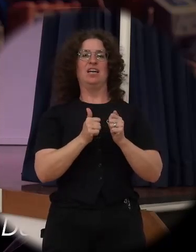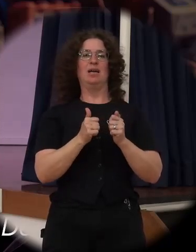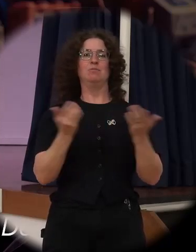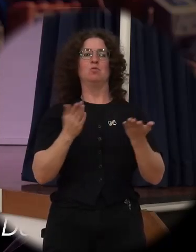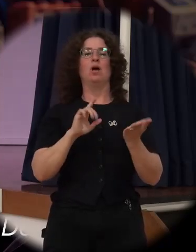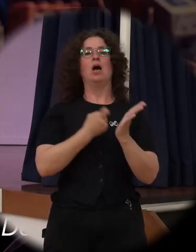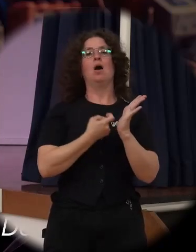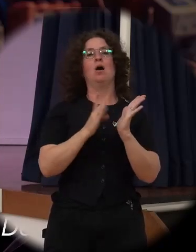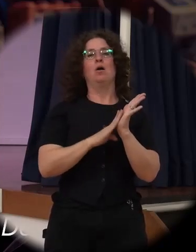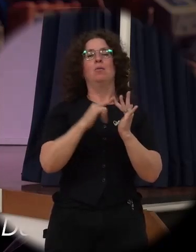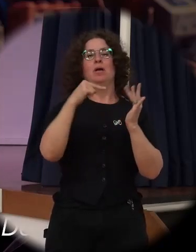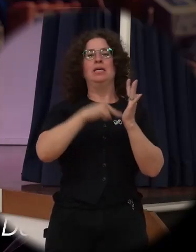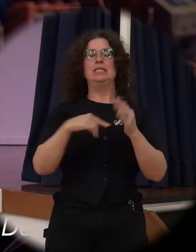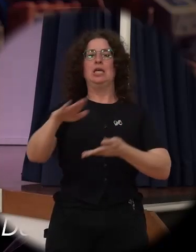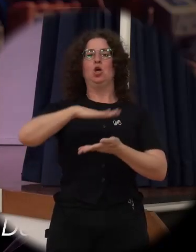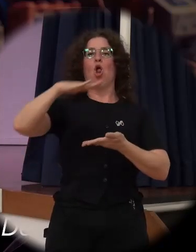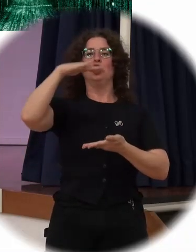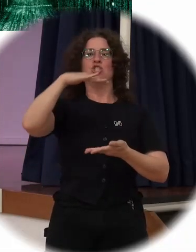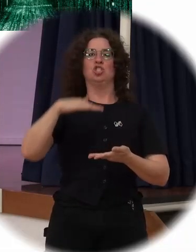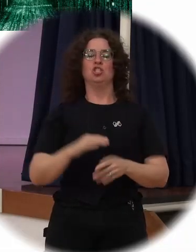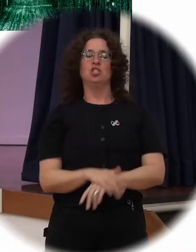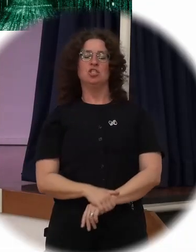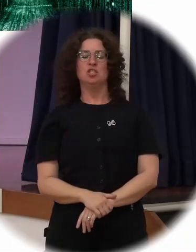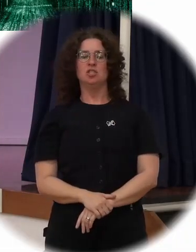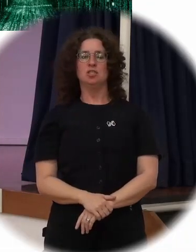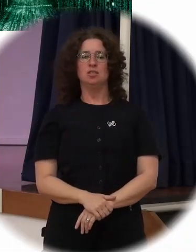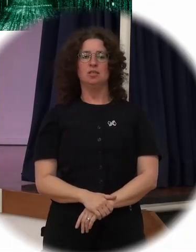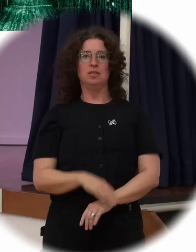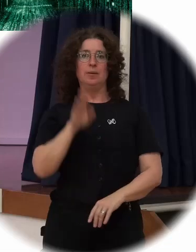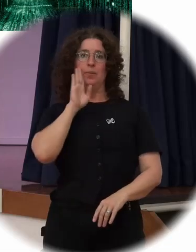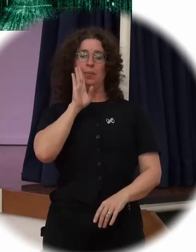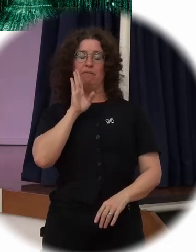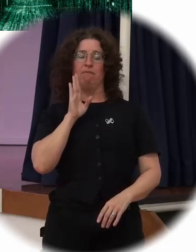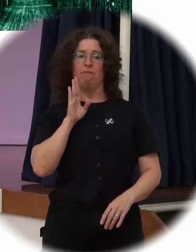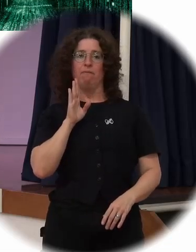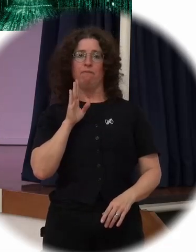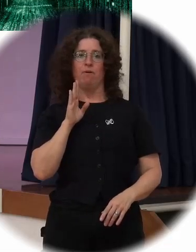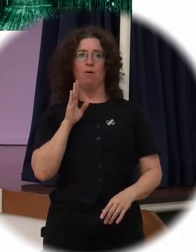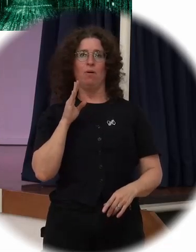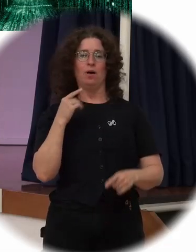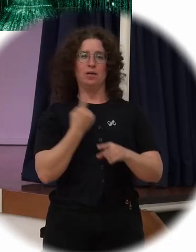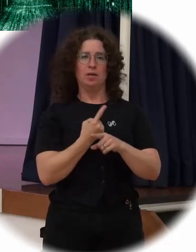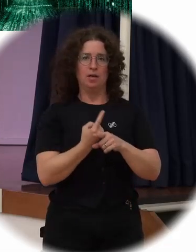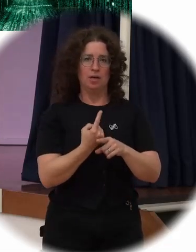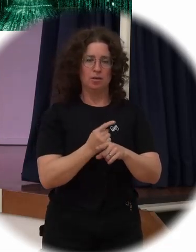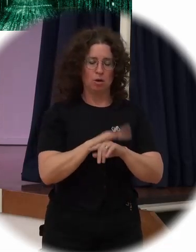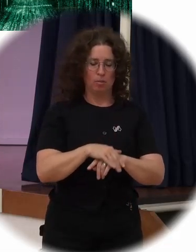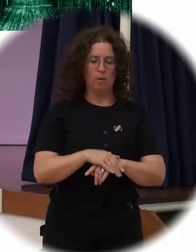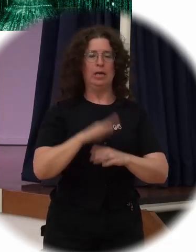Business and Law because we need to work with business students. Before that, I'll talk you through a few things.